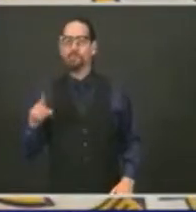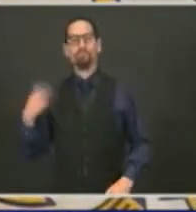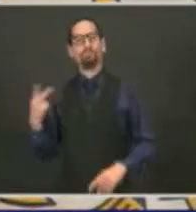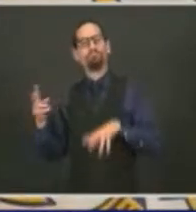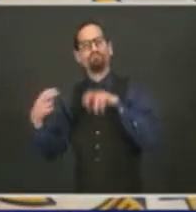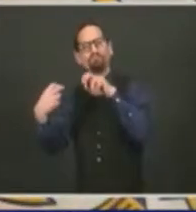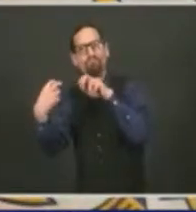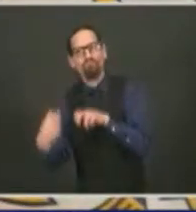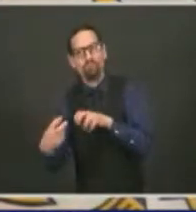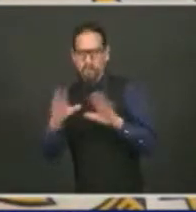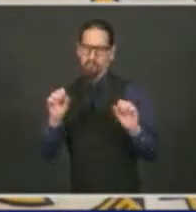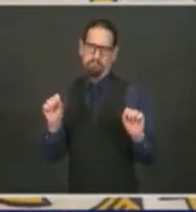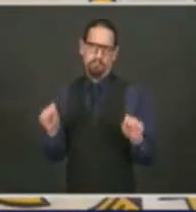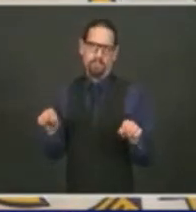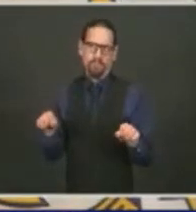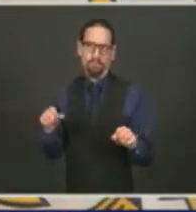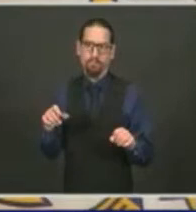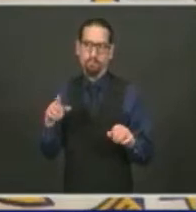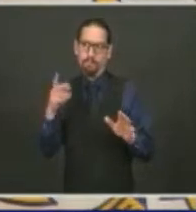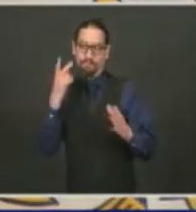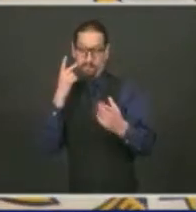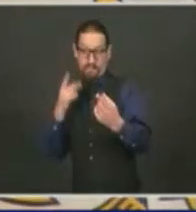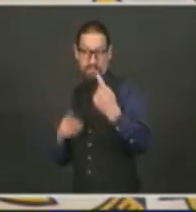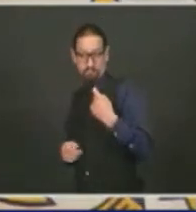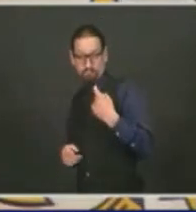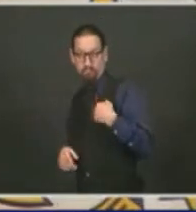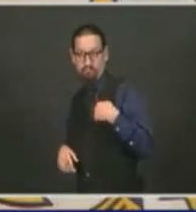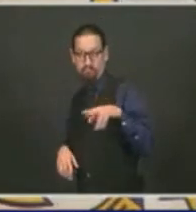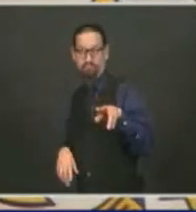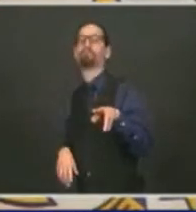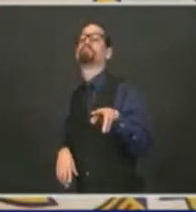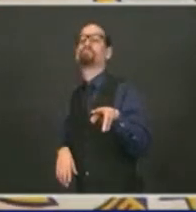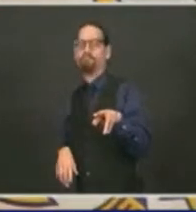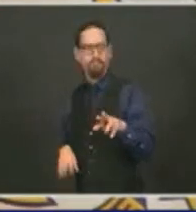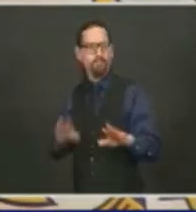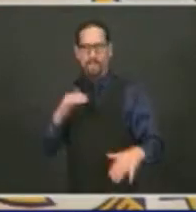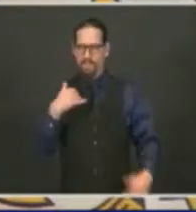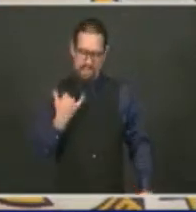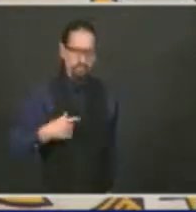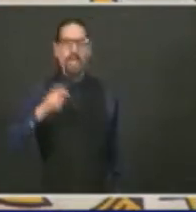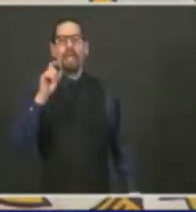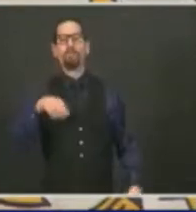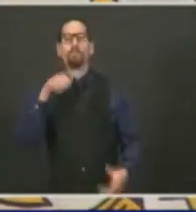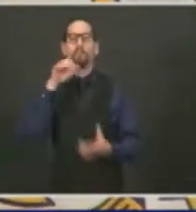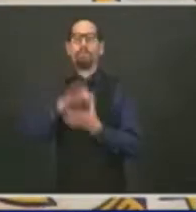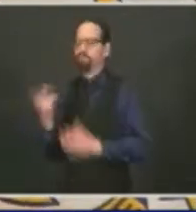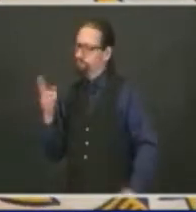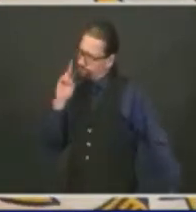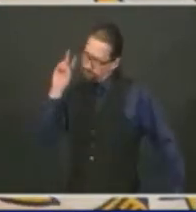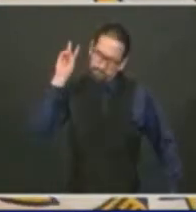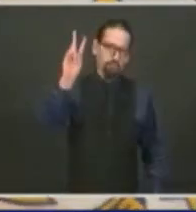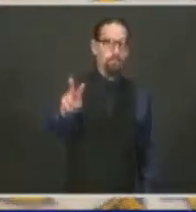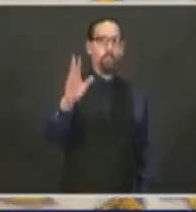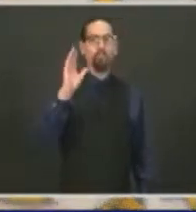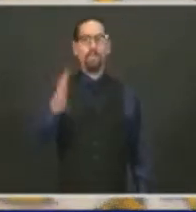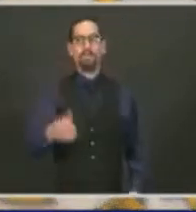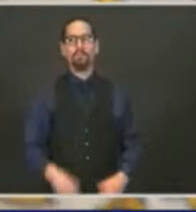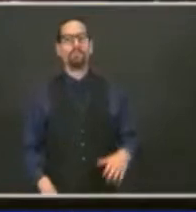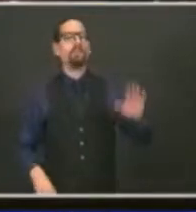me to a meal in this week. So I guess I'm going somewhere for dinner in the next week. So how's that? Dr. Chan, I'd love to see what you say with